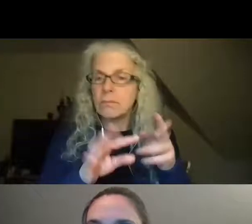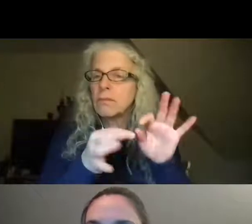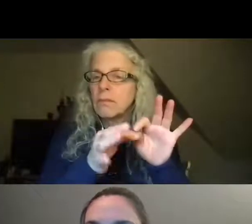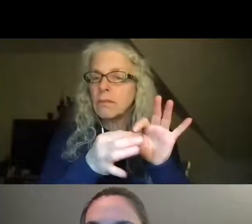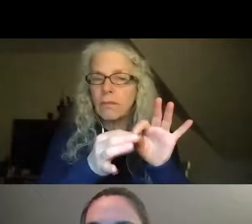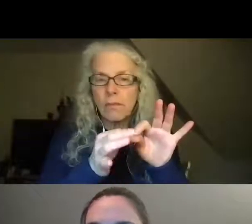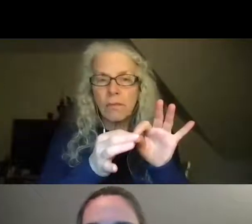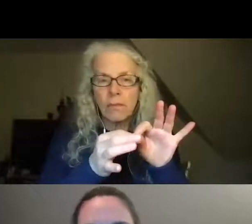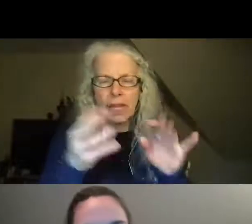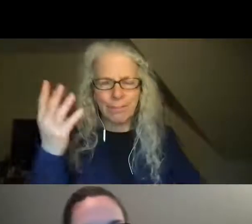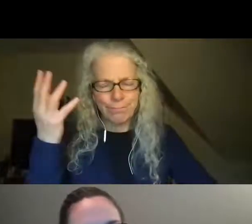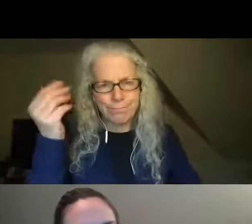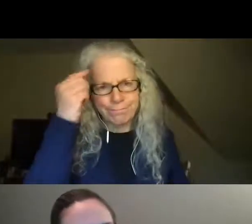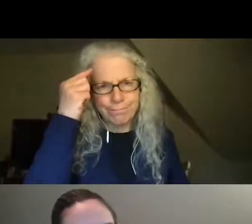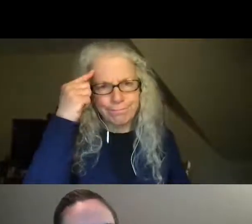interpreter,